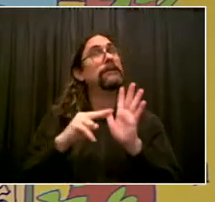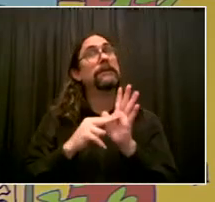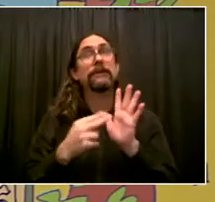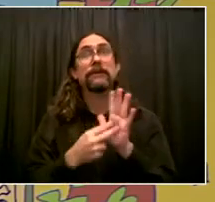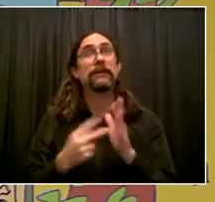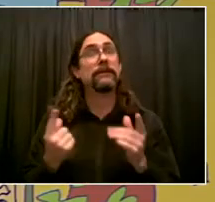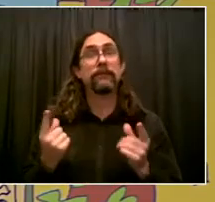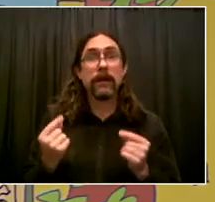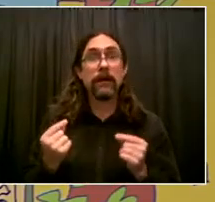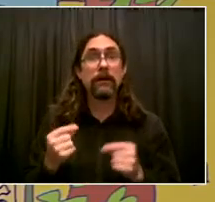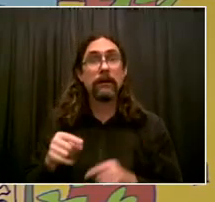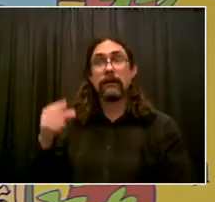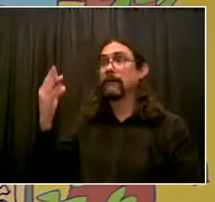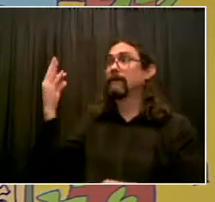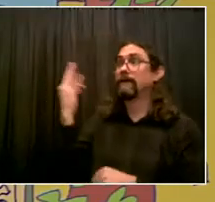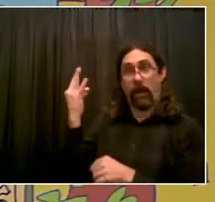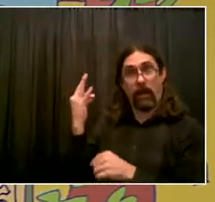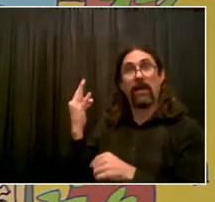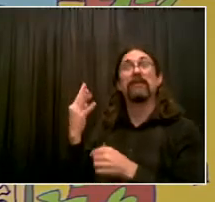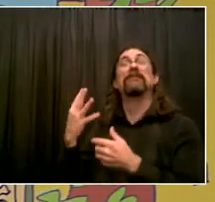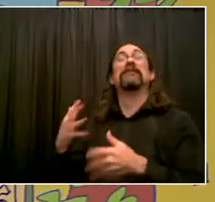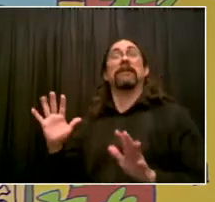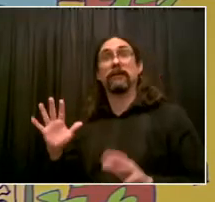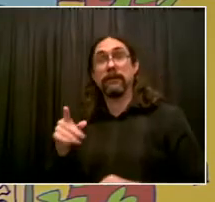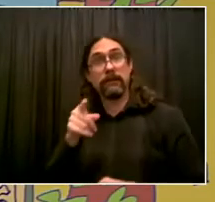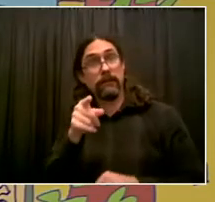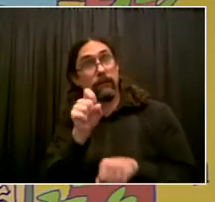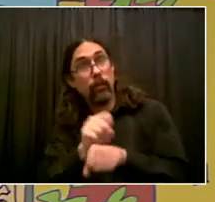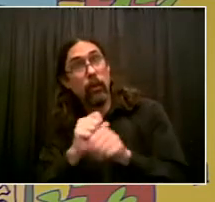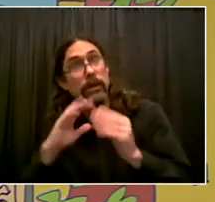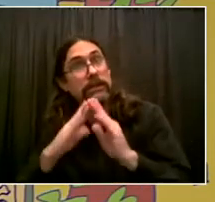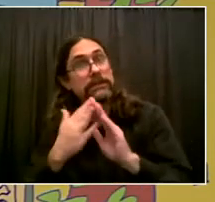that original deadline. I think you're going to see some of that. So